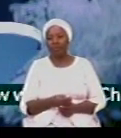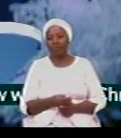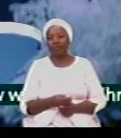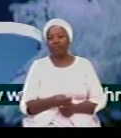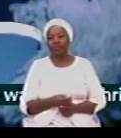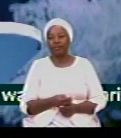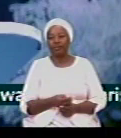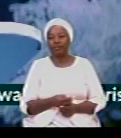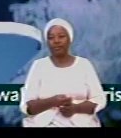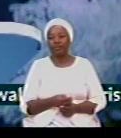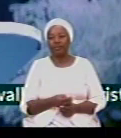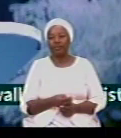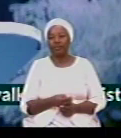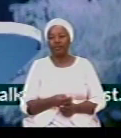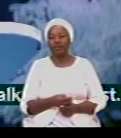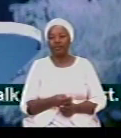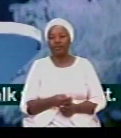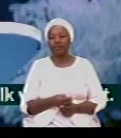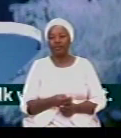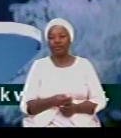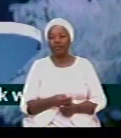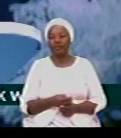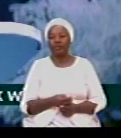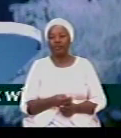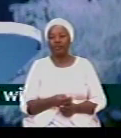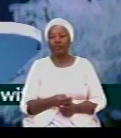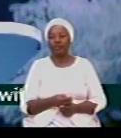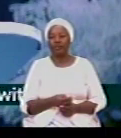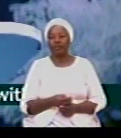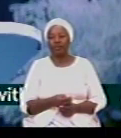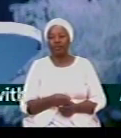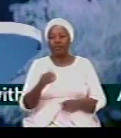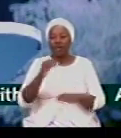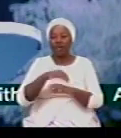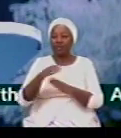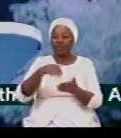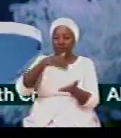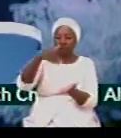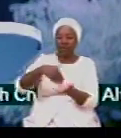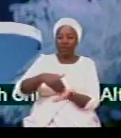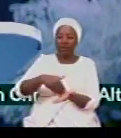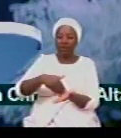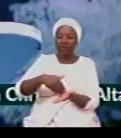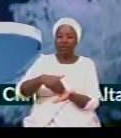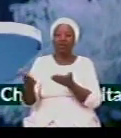At the central area here, if you have finished, can you raise up your flag?